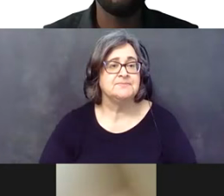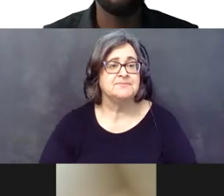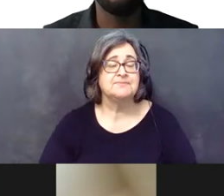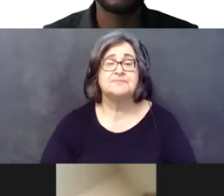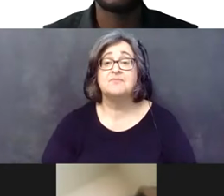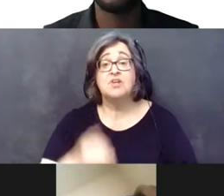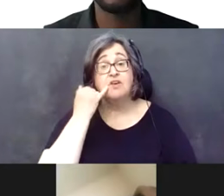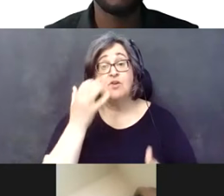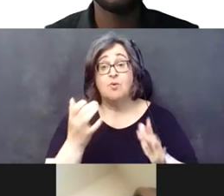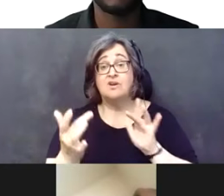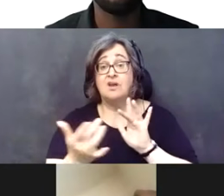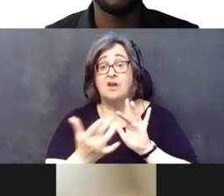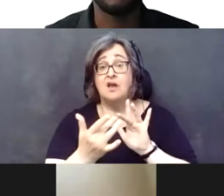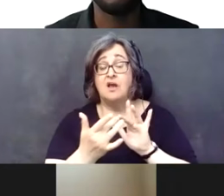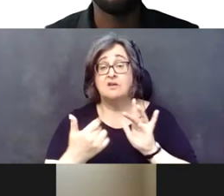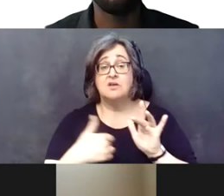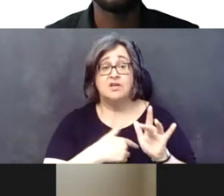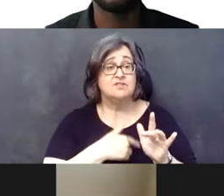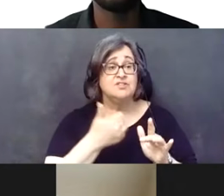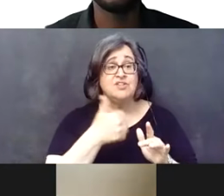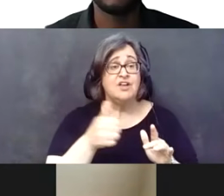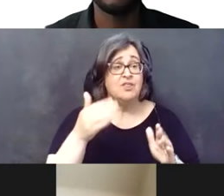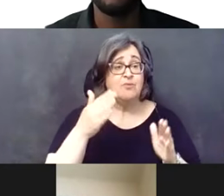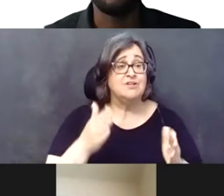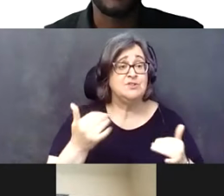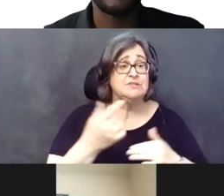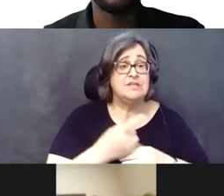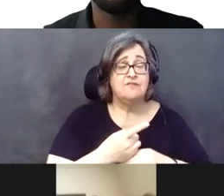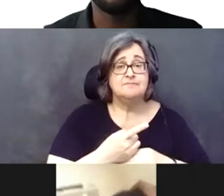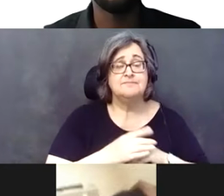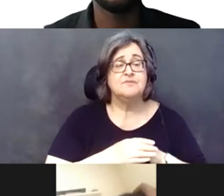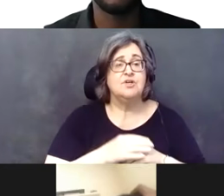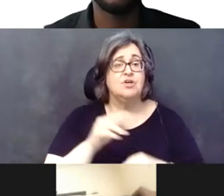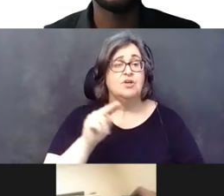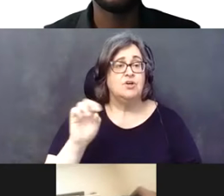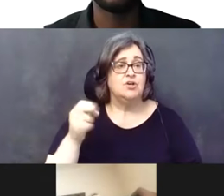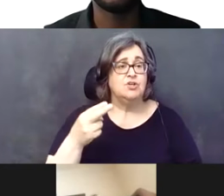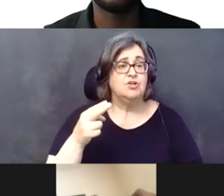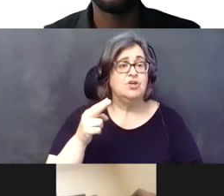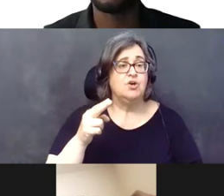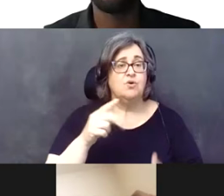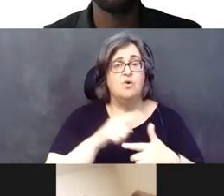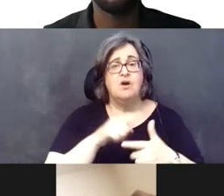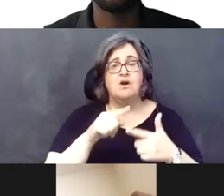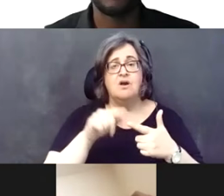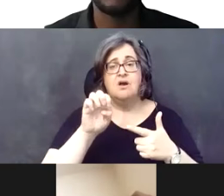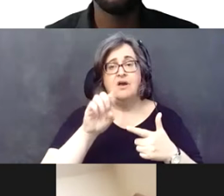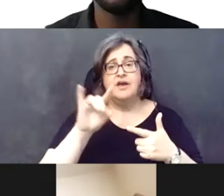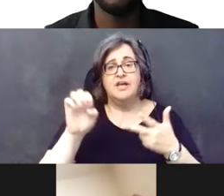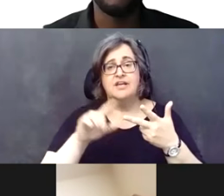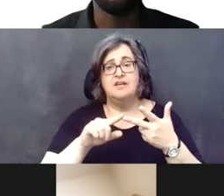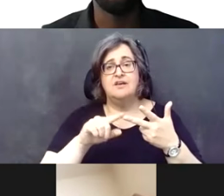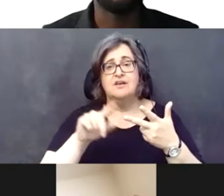And if you would like to get in contact with any of our presenters today, we have Noah, Eddie's, and Tracy's contact information right